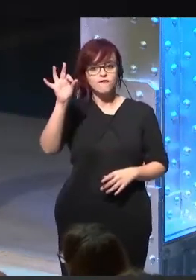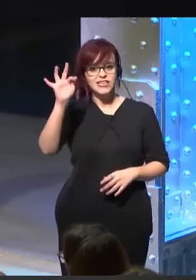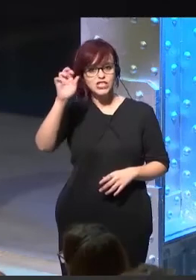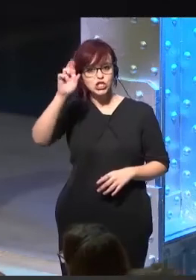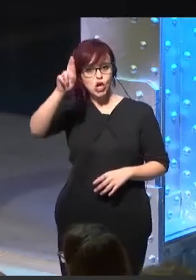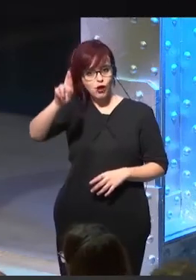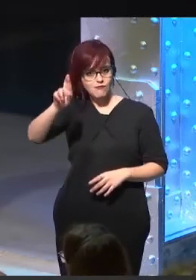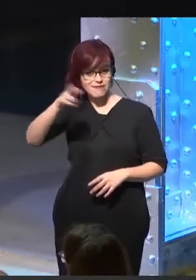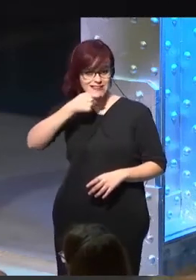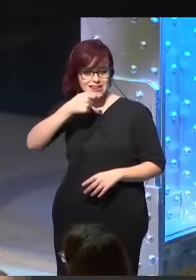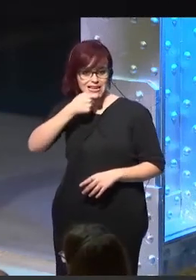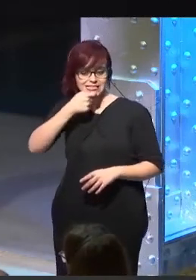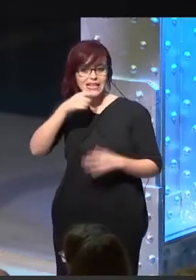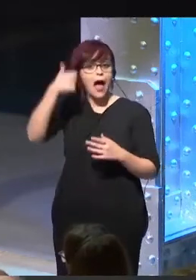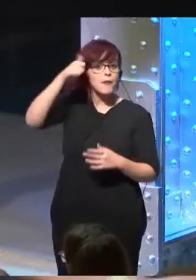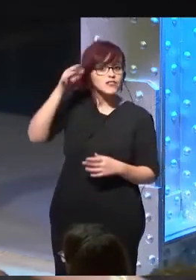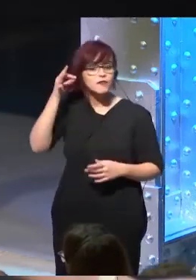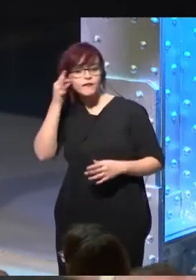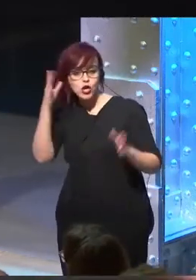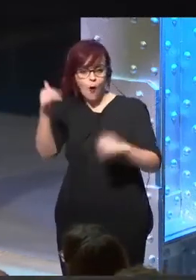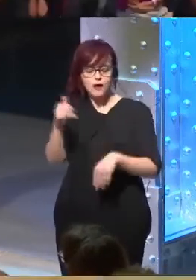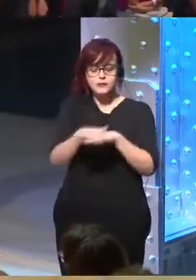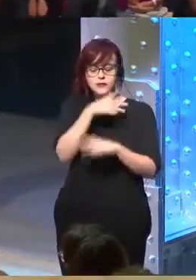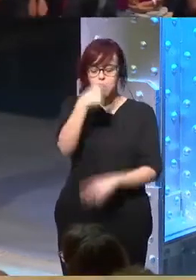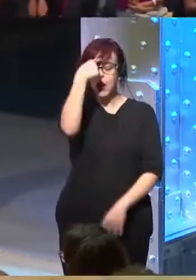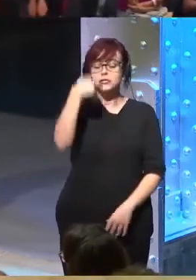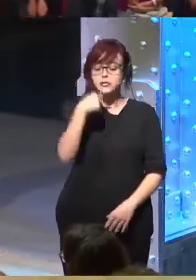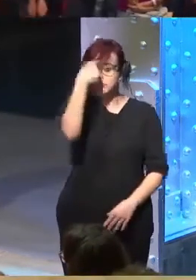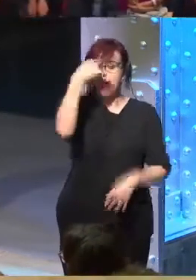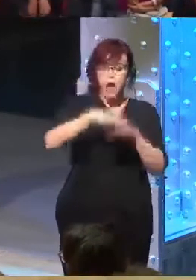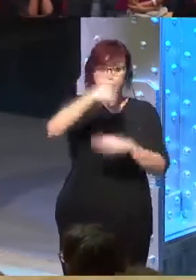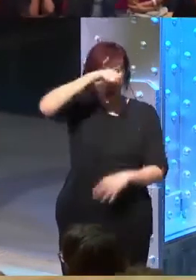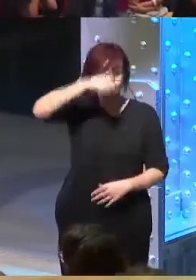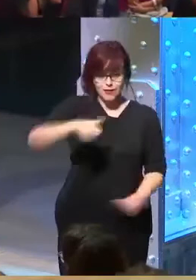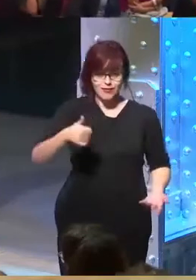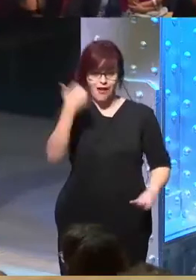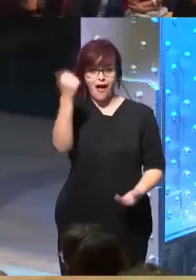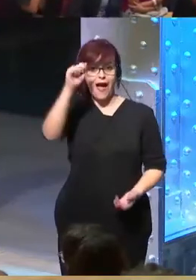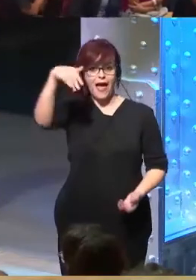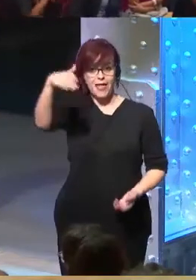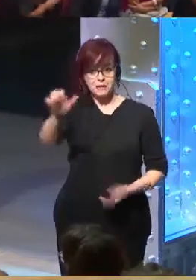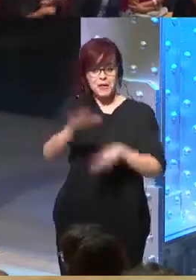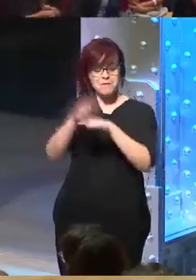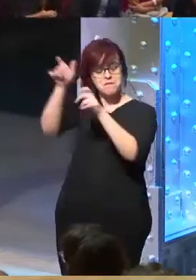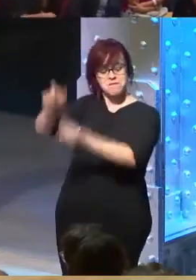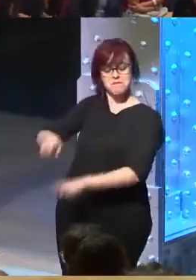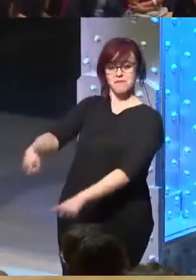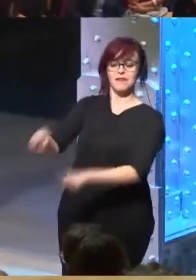eyes and I see Jaime. Now, that might be because I'm just old and